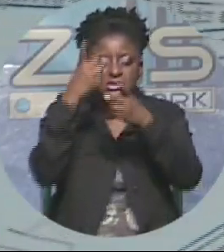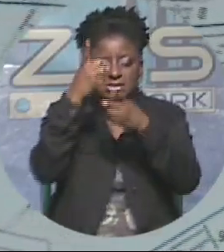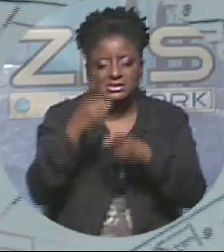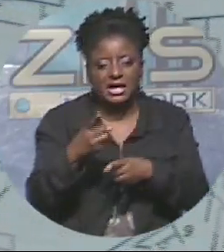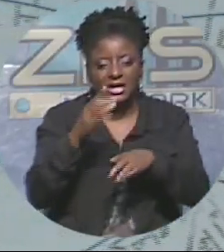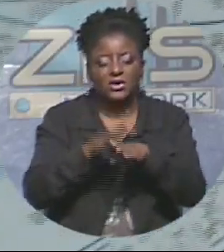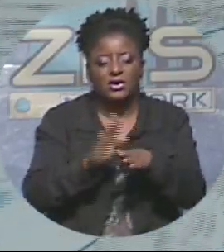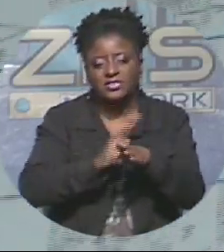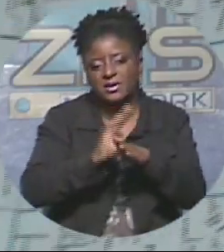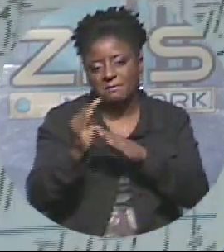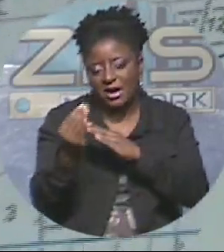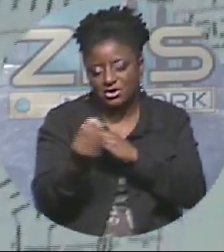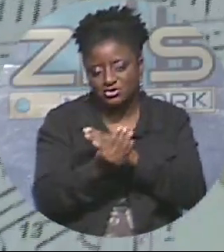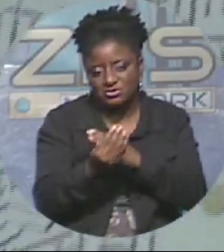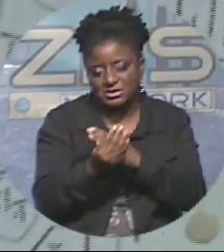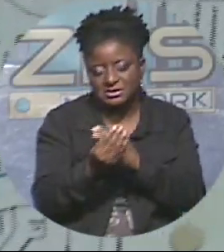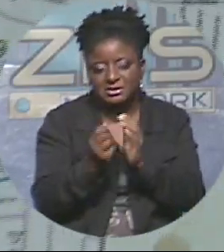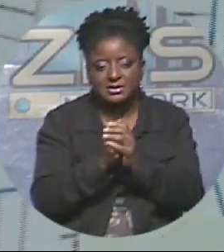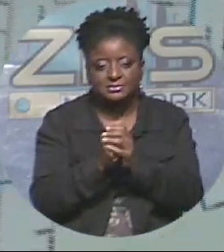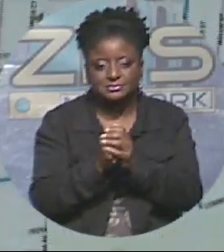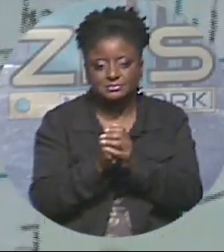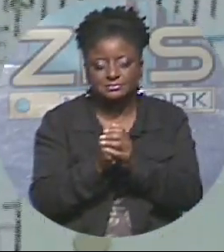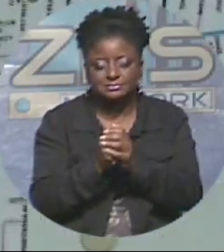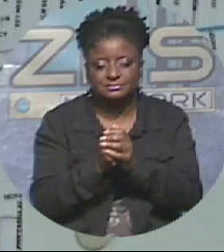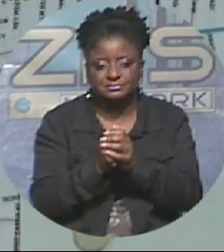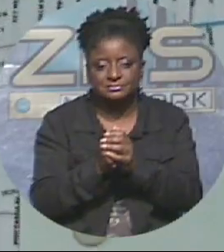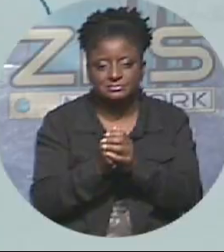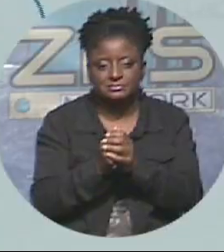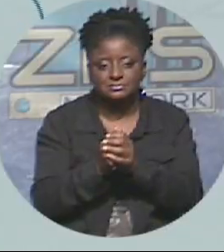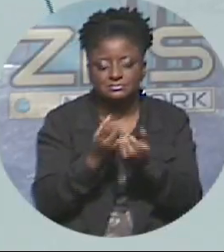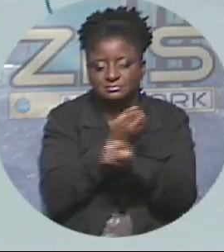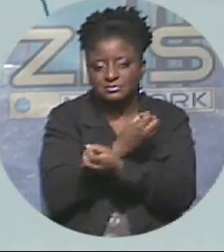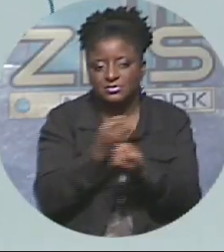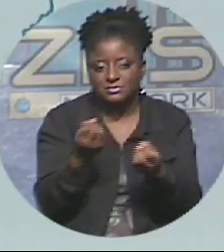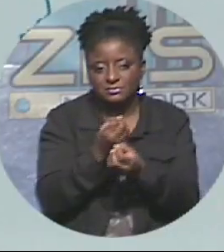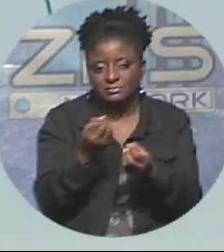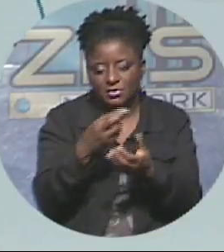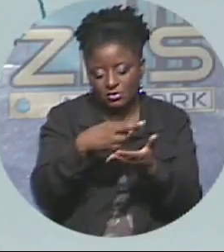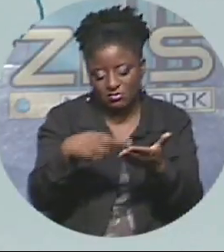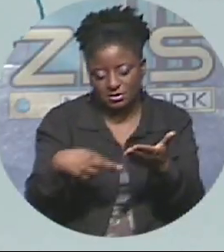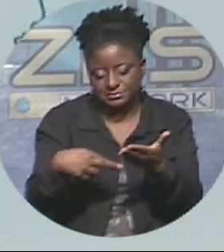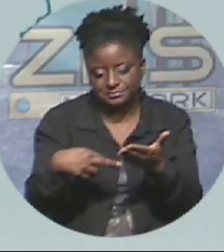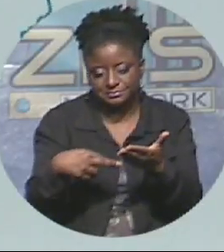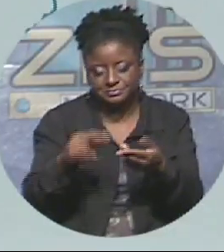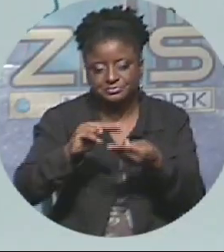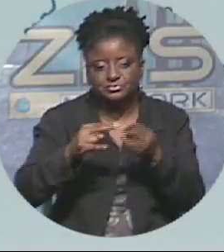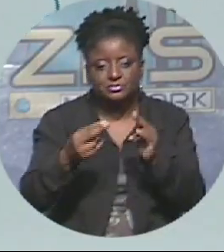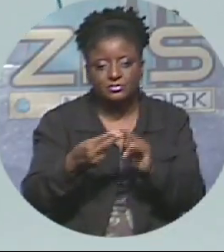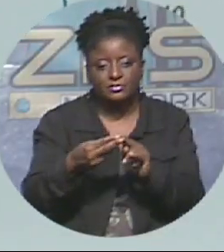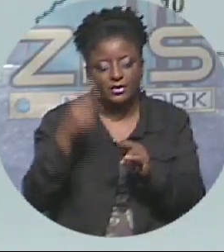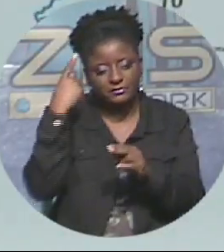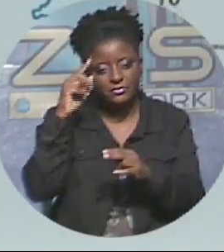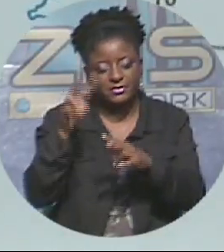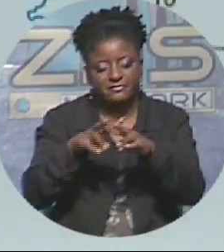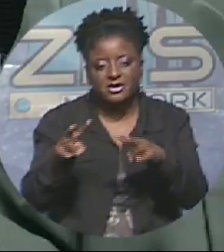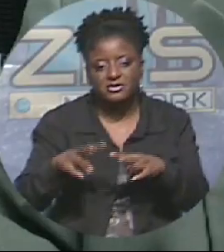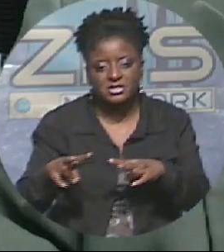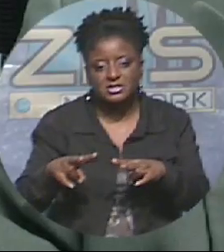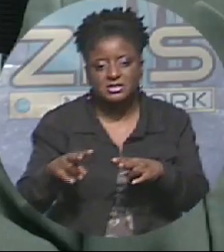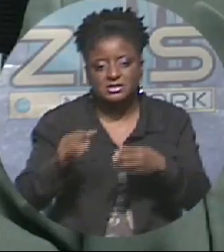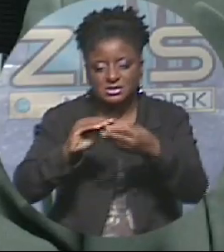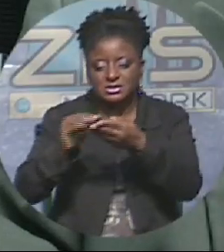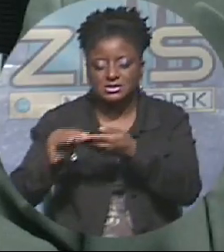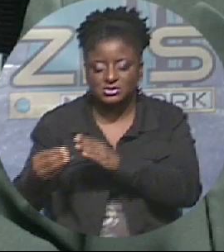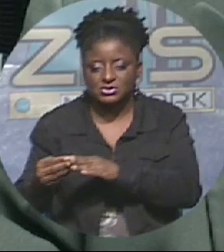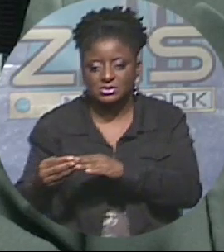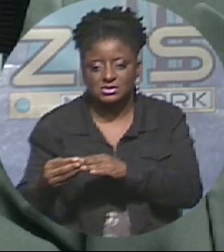upcoming election. He noted, however, that no registration number for various constituencies is set in stone. That does not